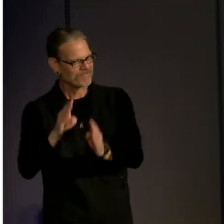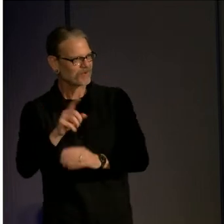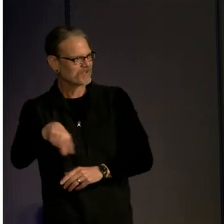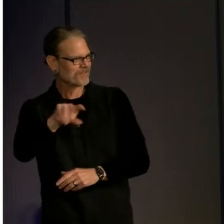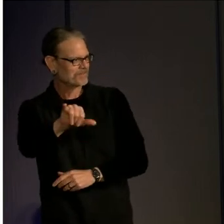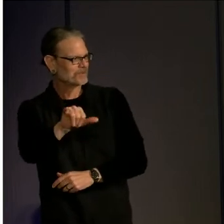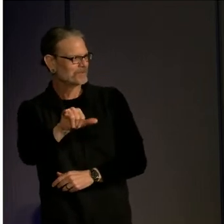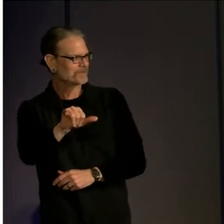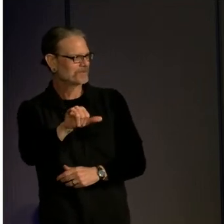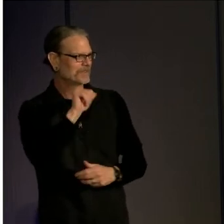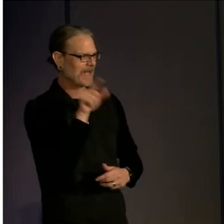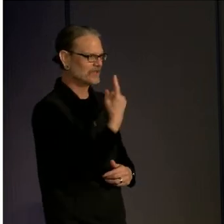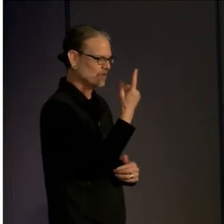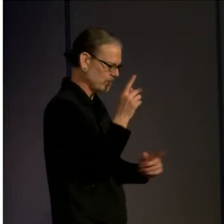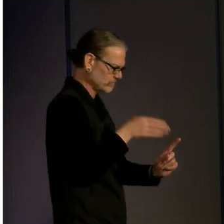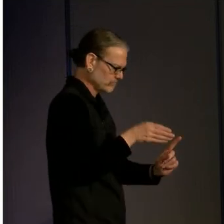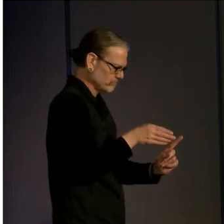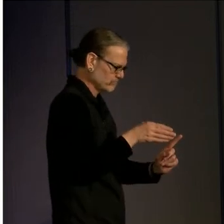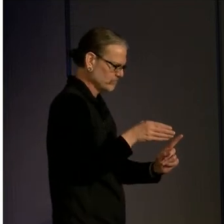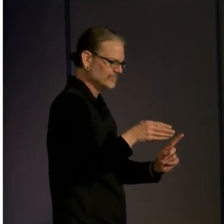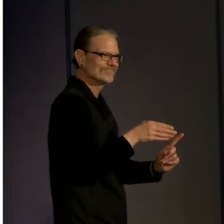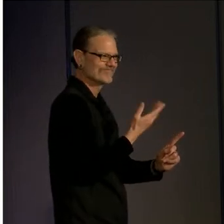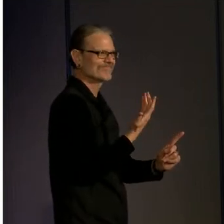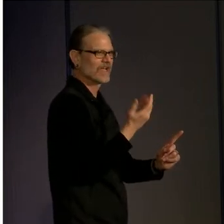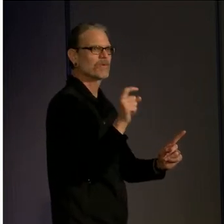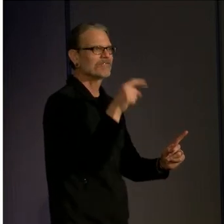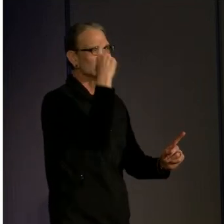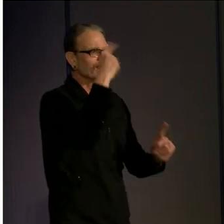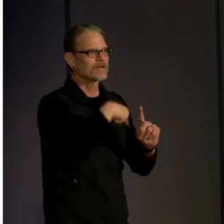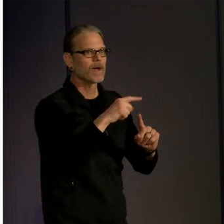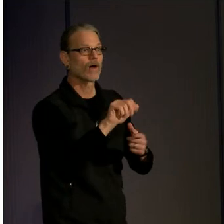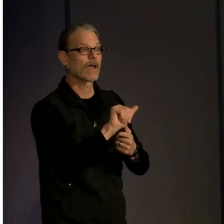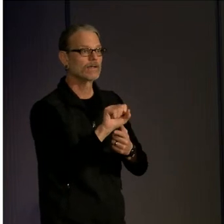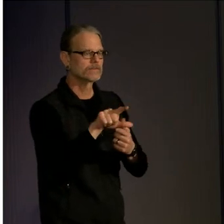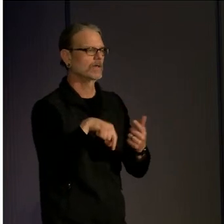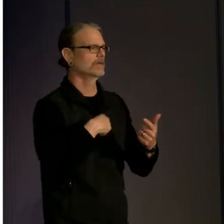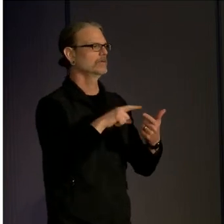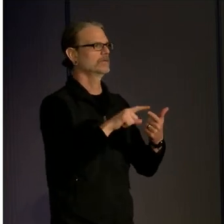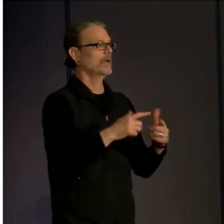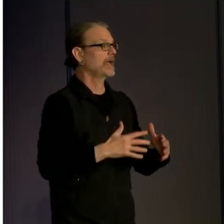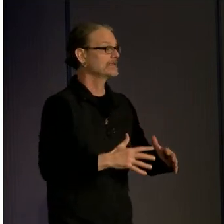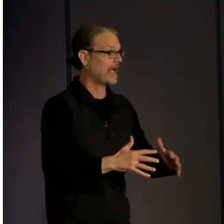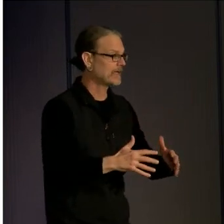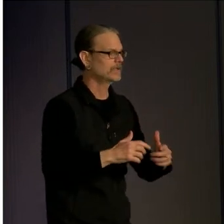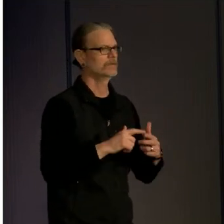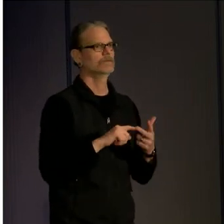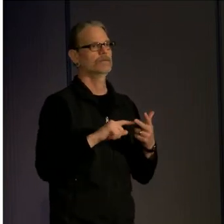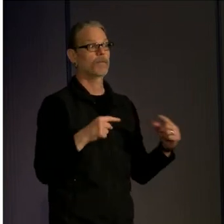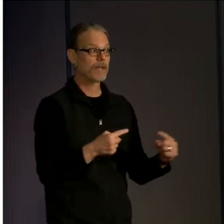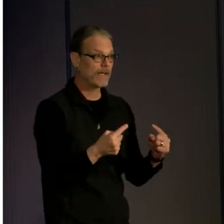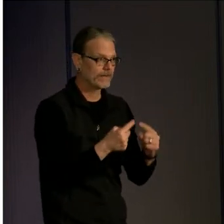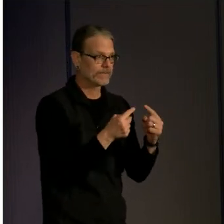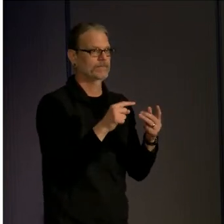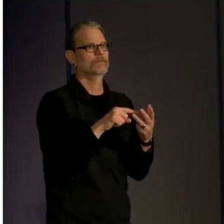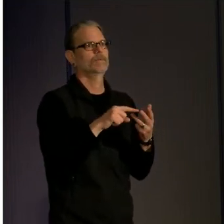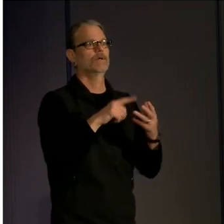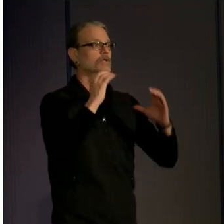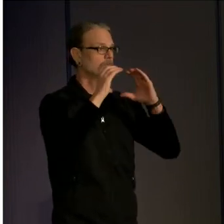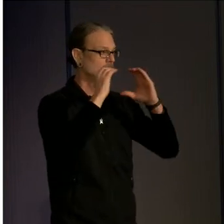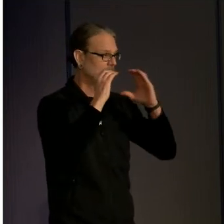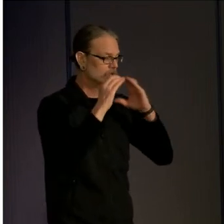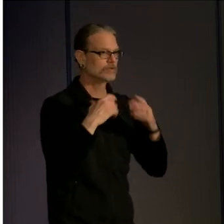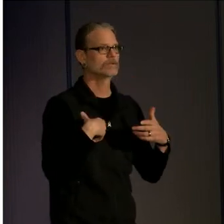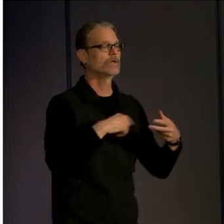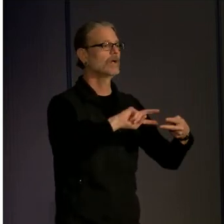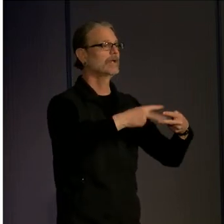start spending time thinking about ASL, thinking about anxiety, pain, communication,